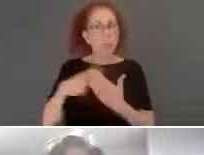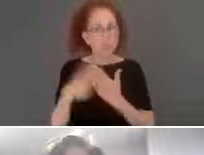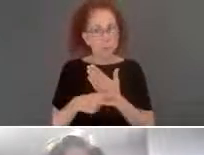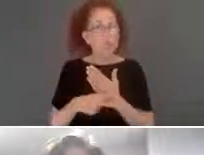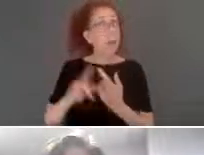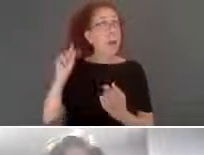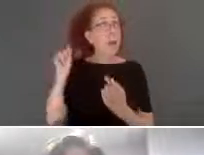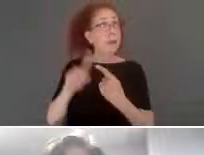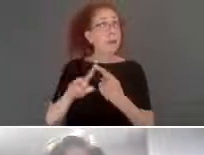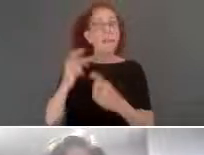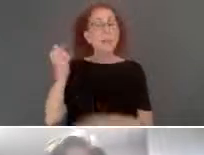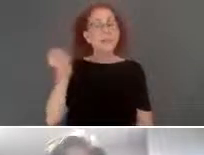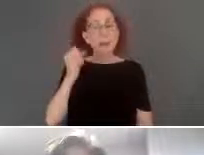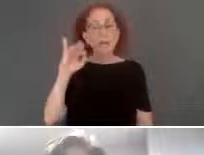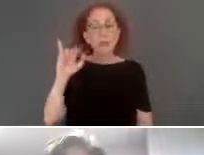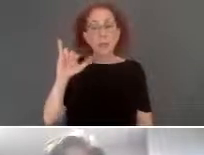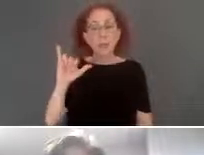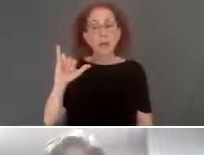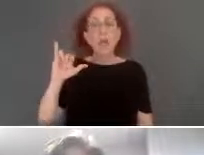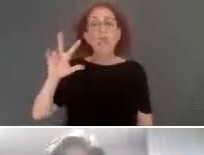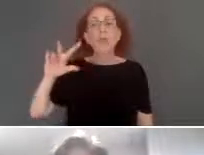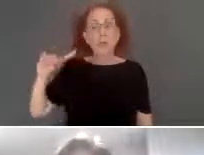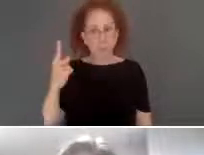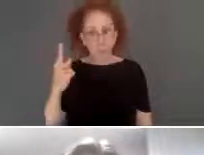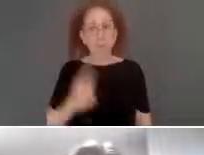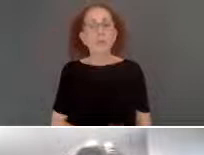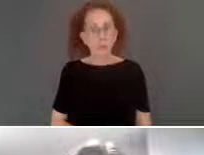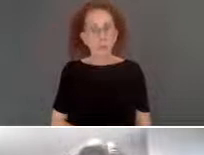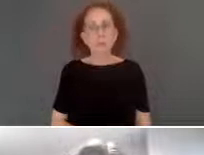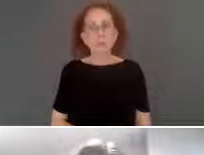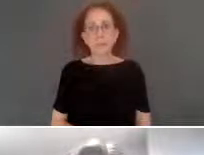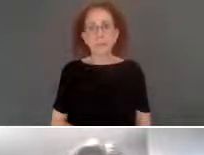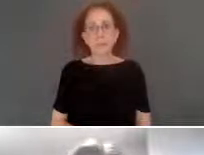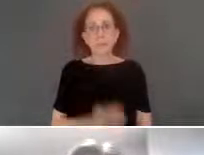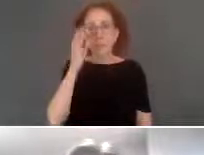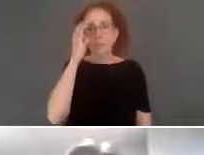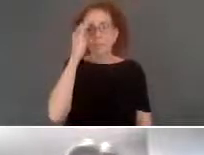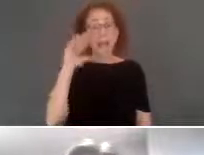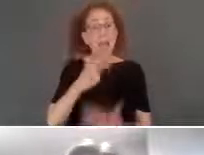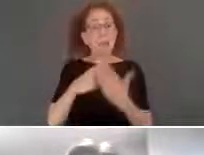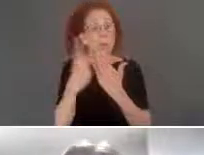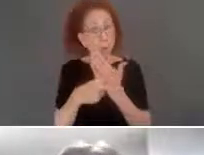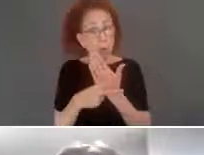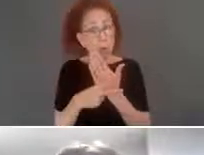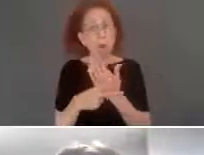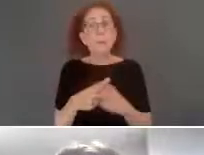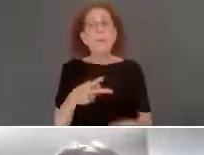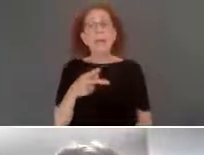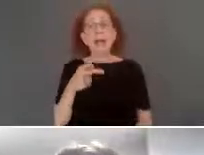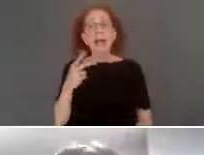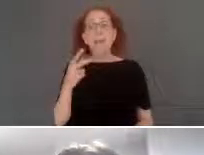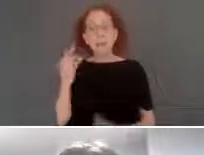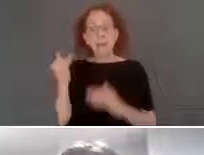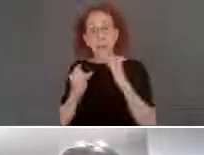until Saturday, July the 31st. And our program at the isolation and quarantine site will